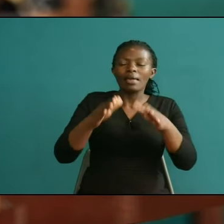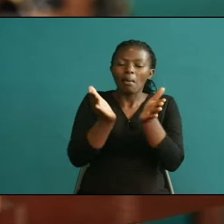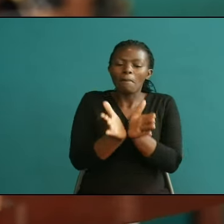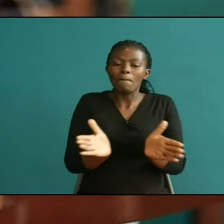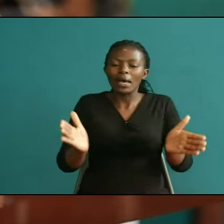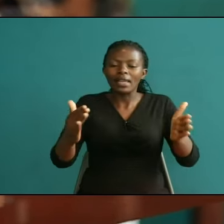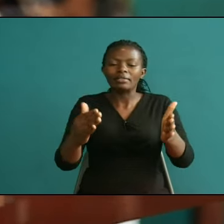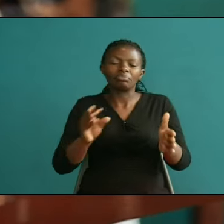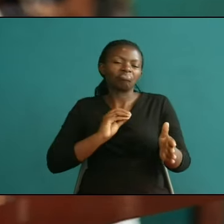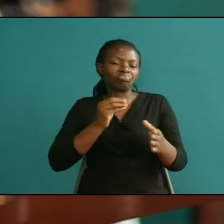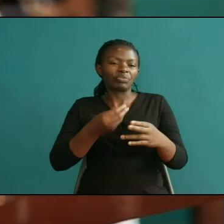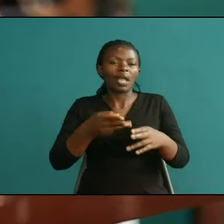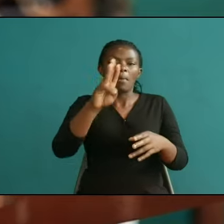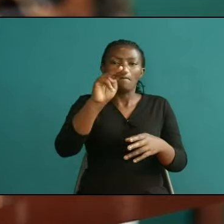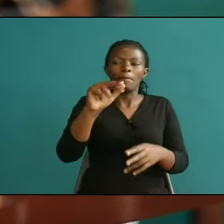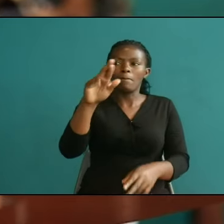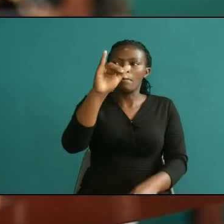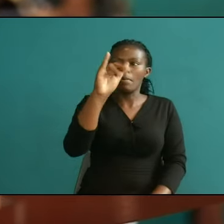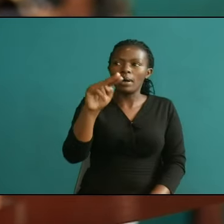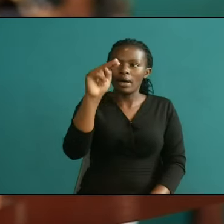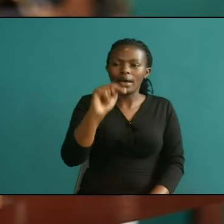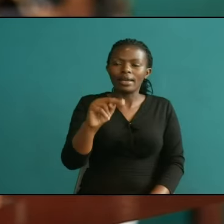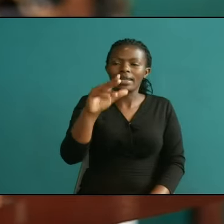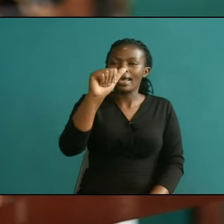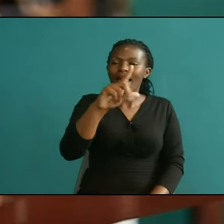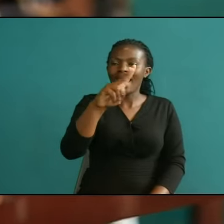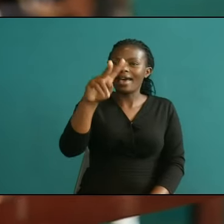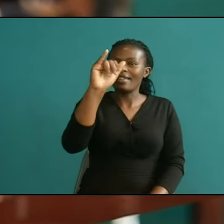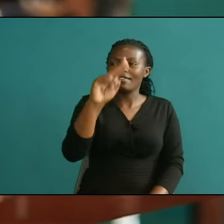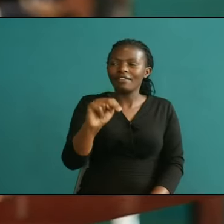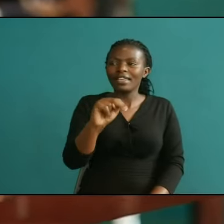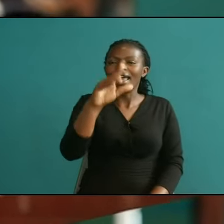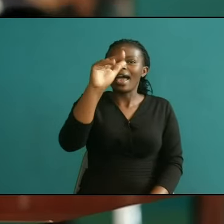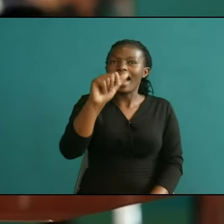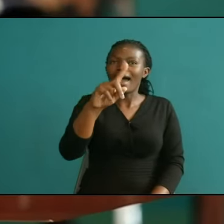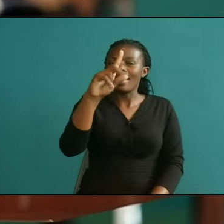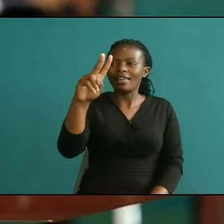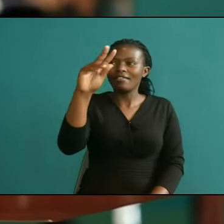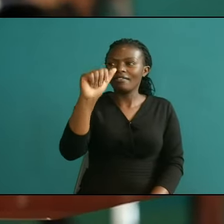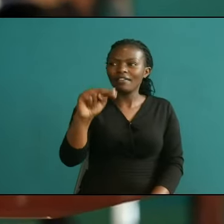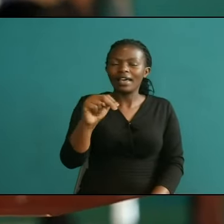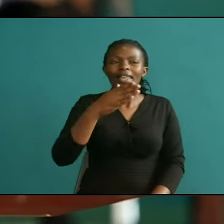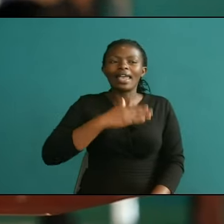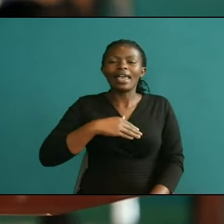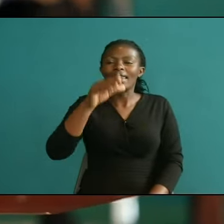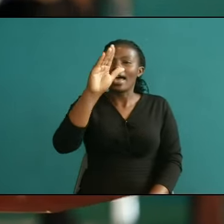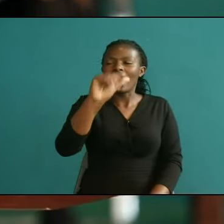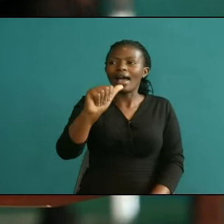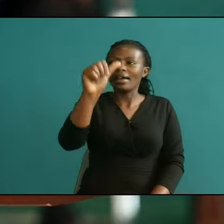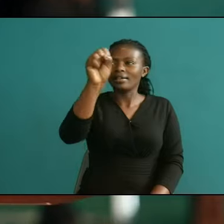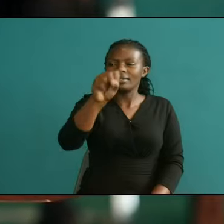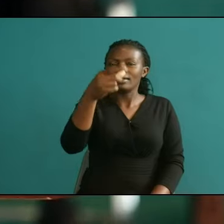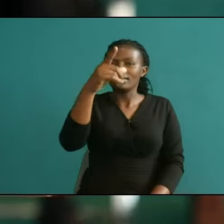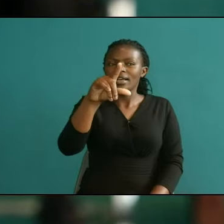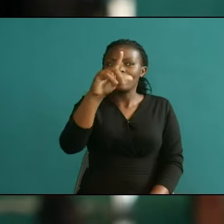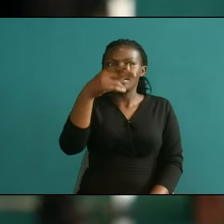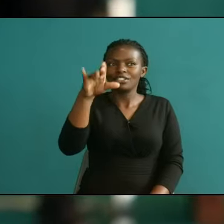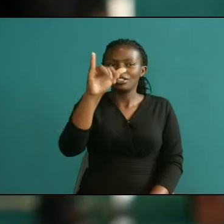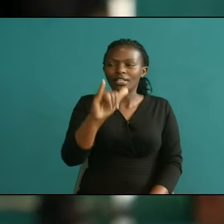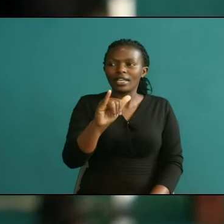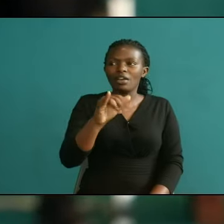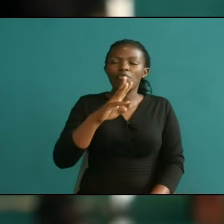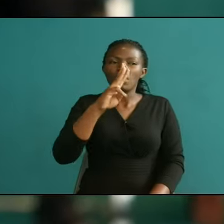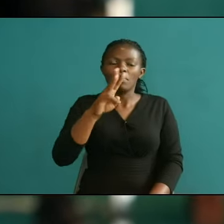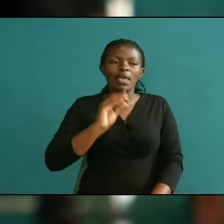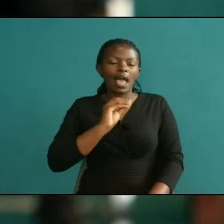panelists will be Marie Nyanumba, Arvin Mosomi, Alvin Nyandu, and Ashley Silas will be the moderator. The special item